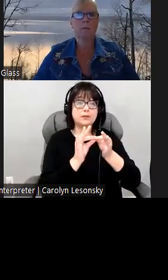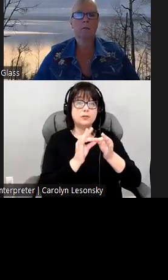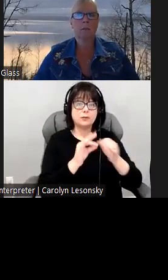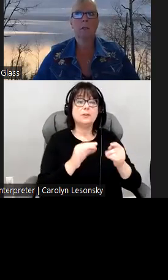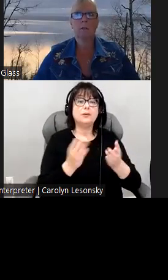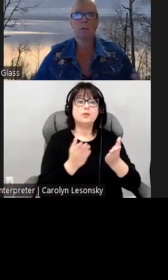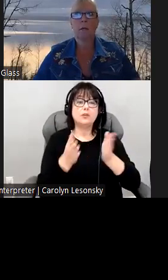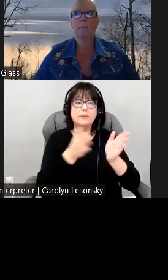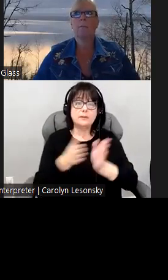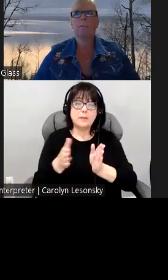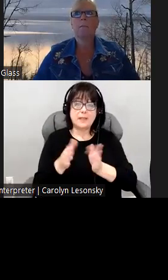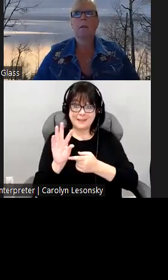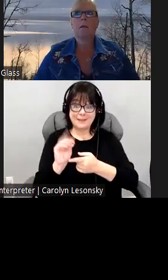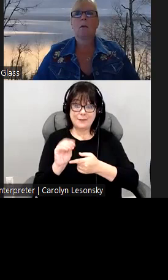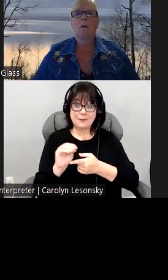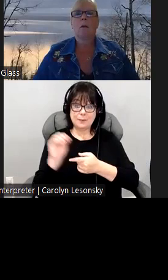have a referral, and so on.